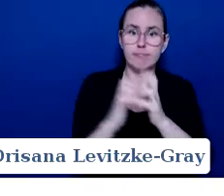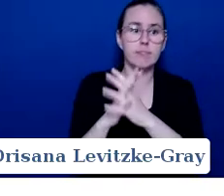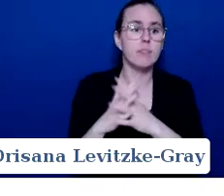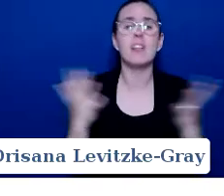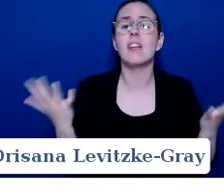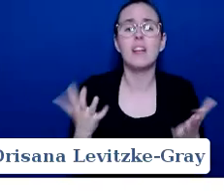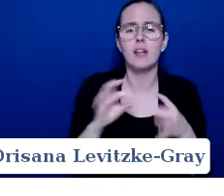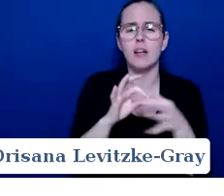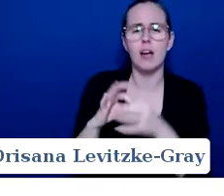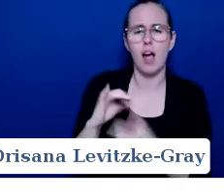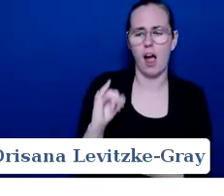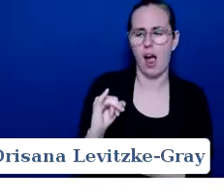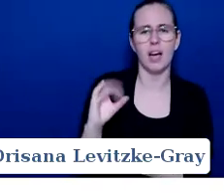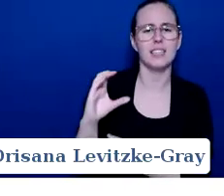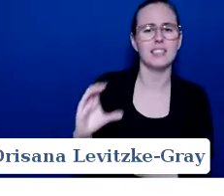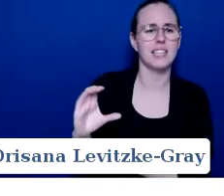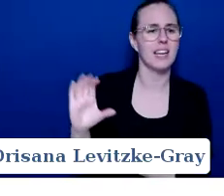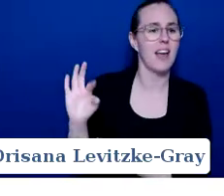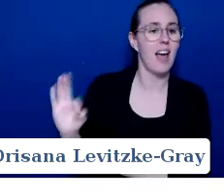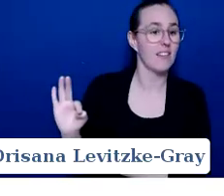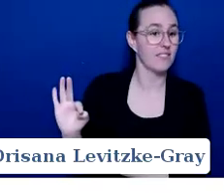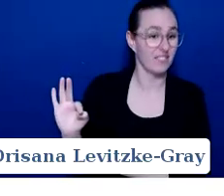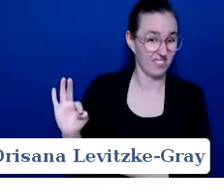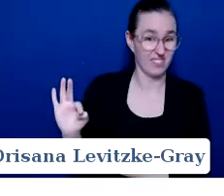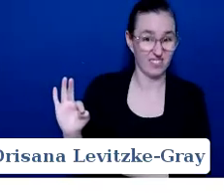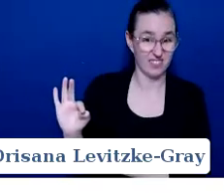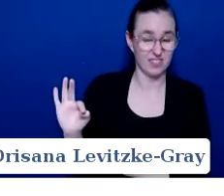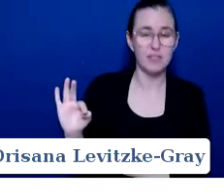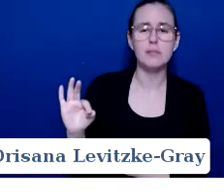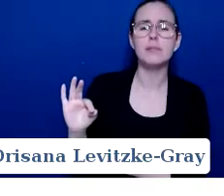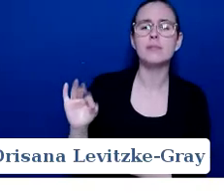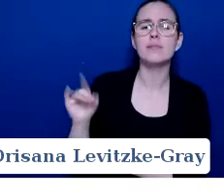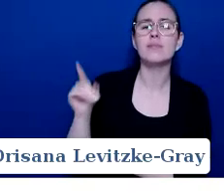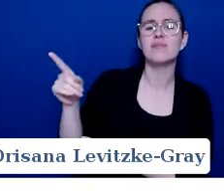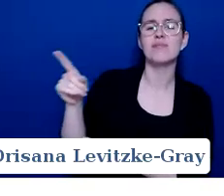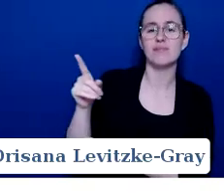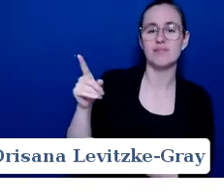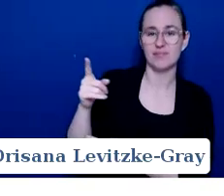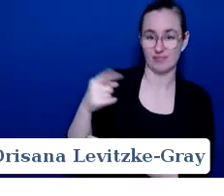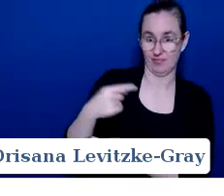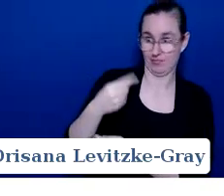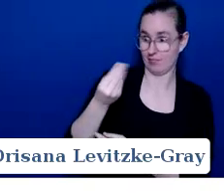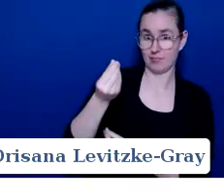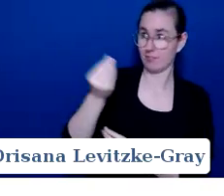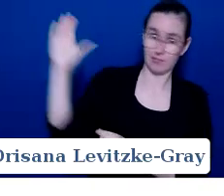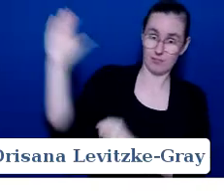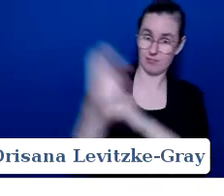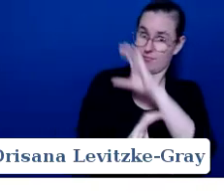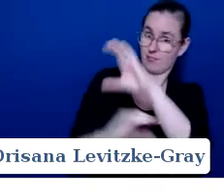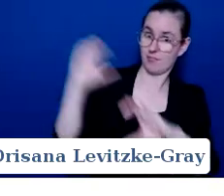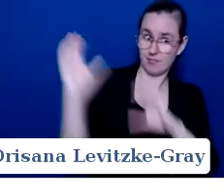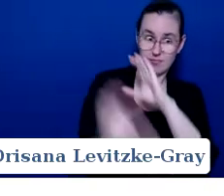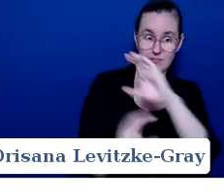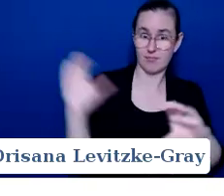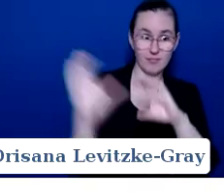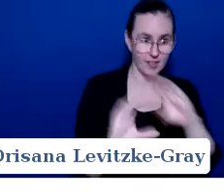to the cash transfer, and the person with disability was assessed individually,